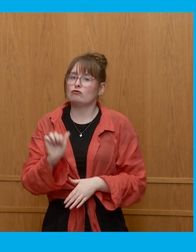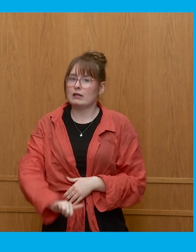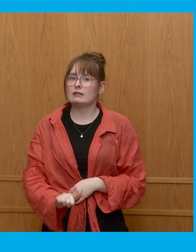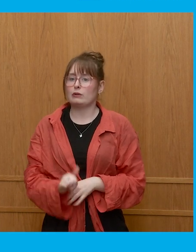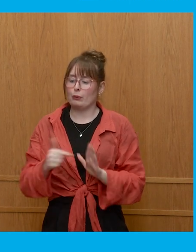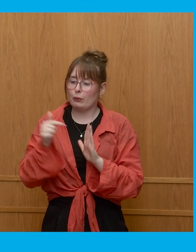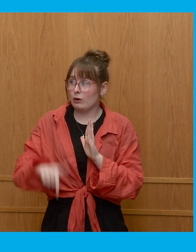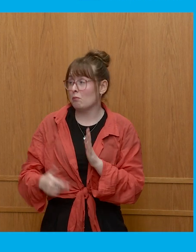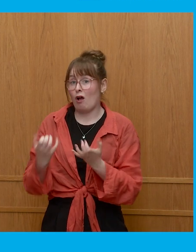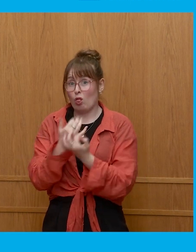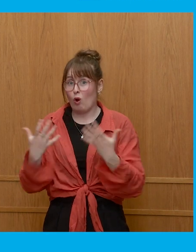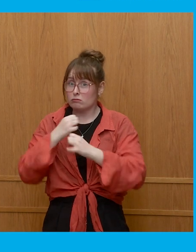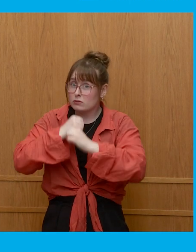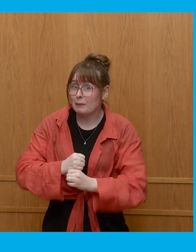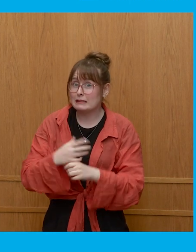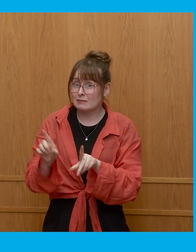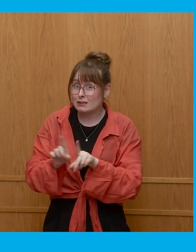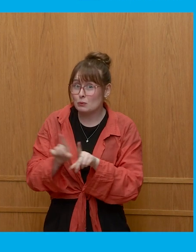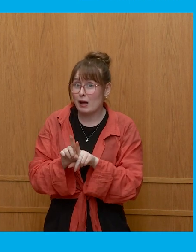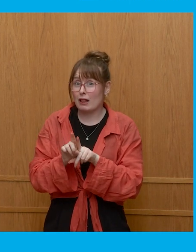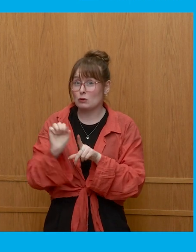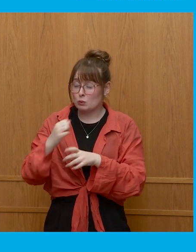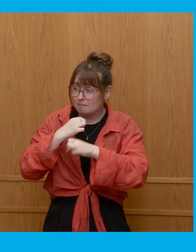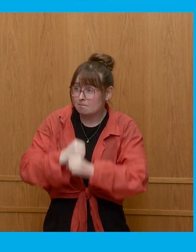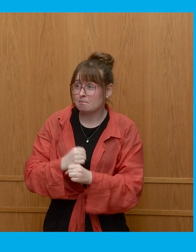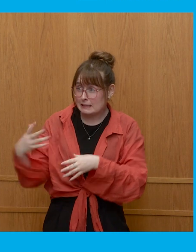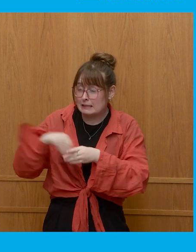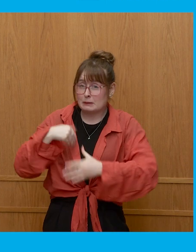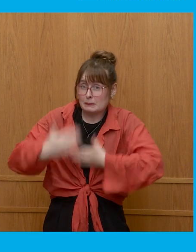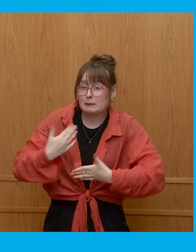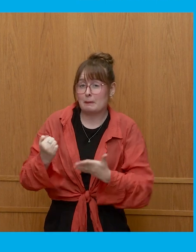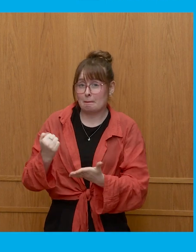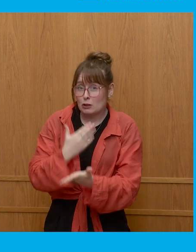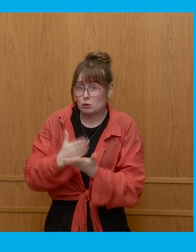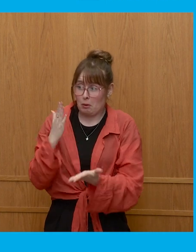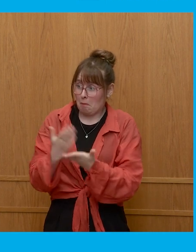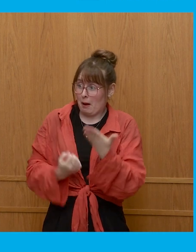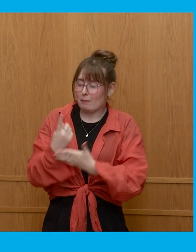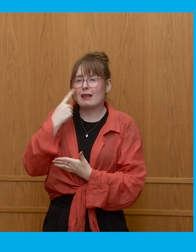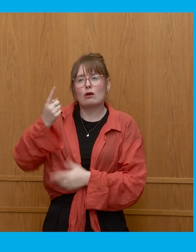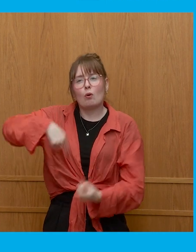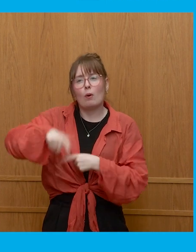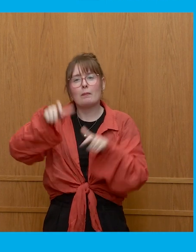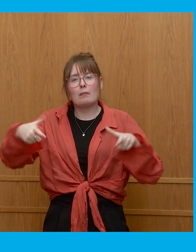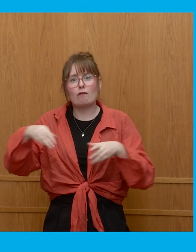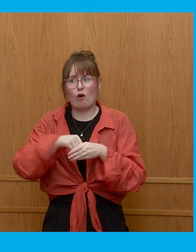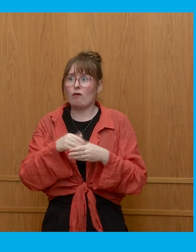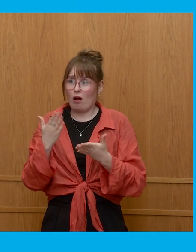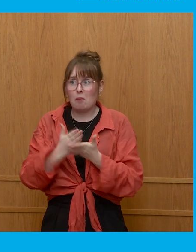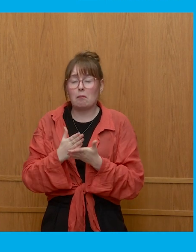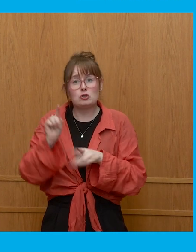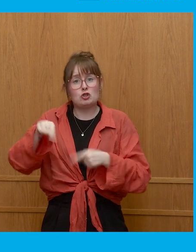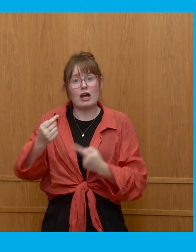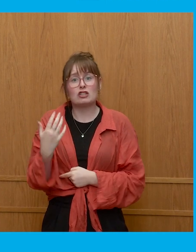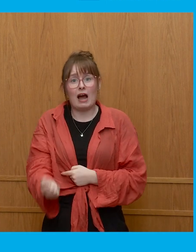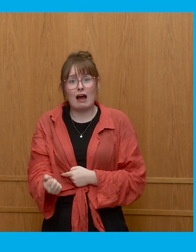Intense dedication and cooperation. You know, everybody, I think, probably found it, you know, a challenge to be